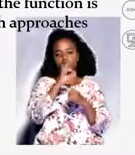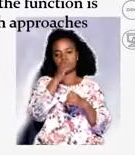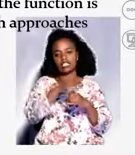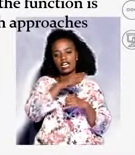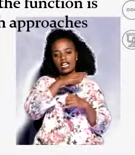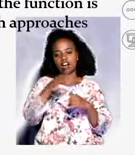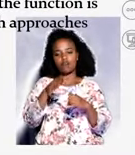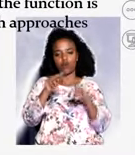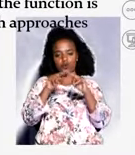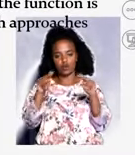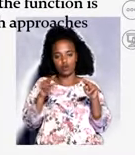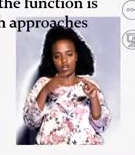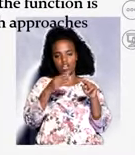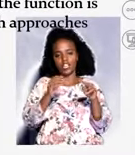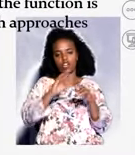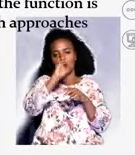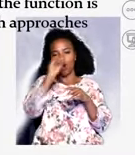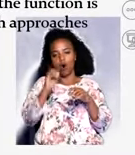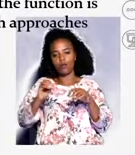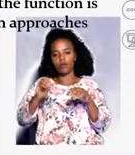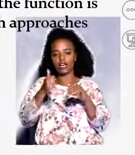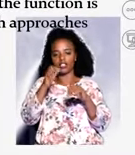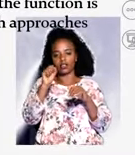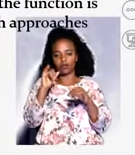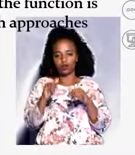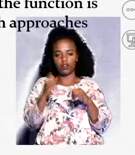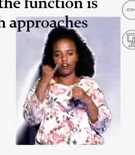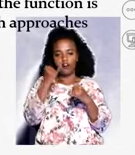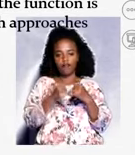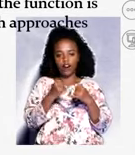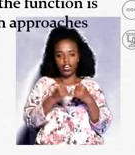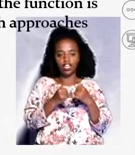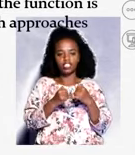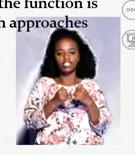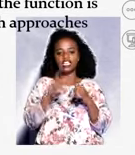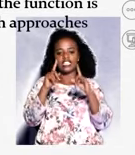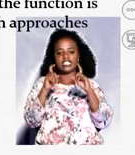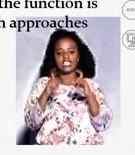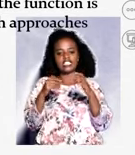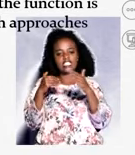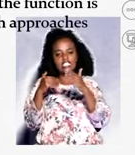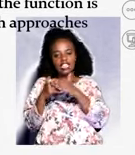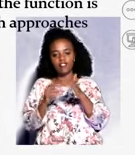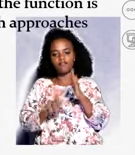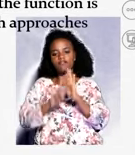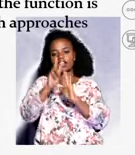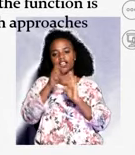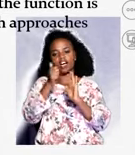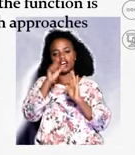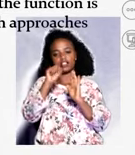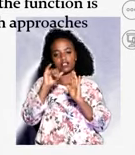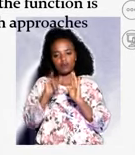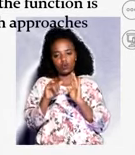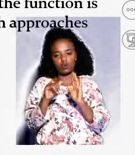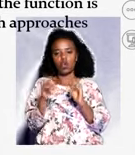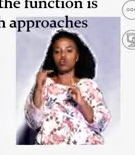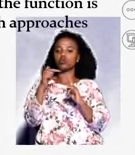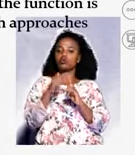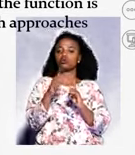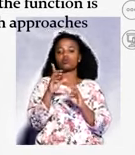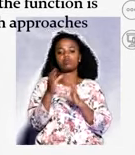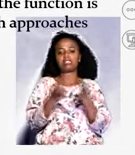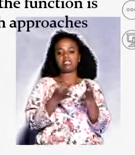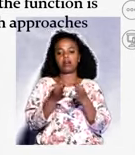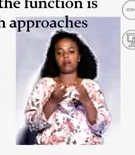Finally, choose a test point near the vertical asymptote so that to see the behavior